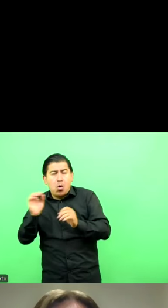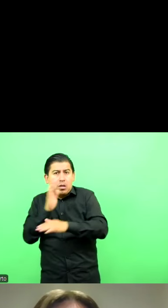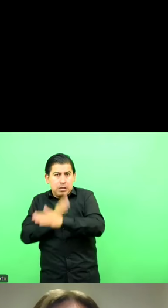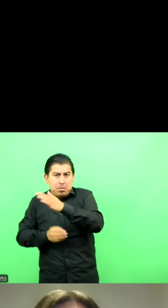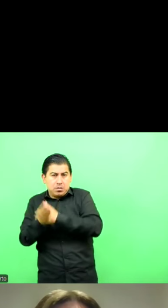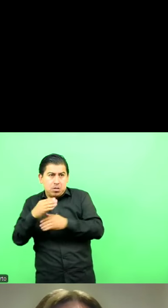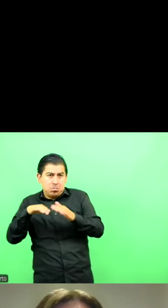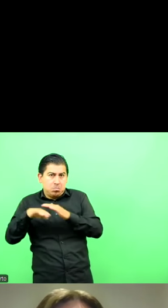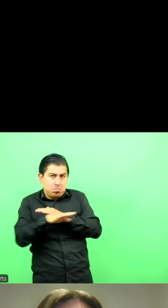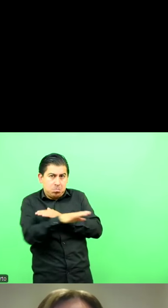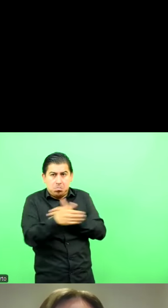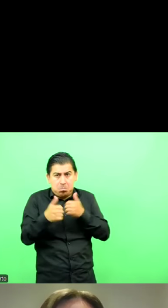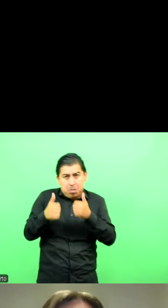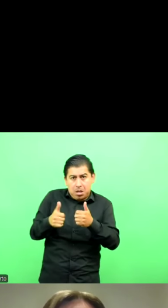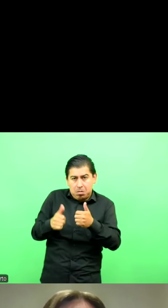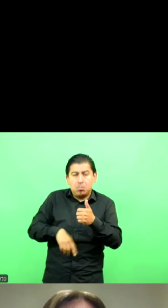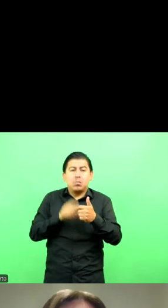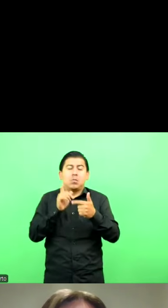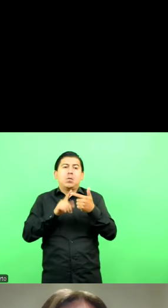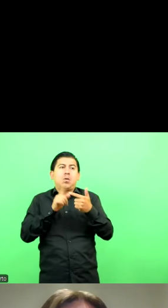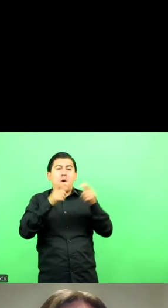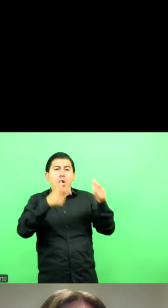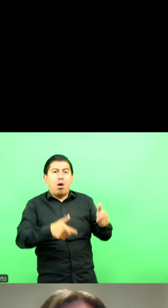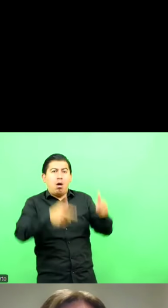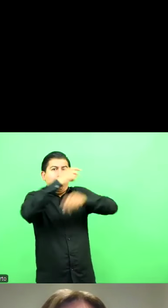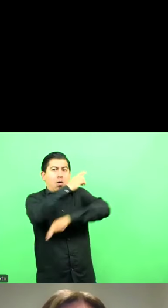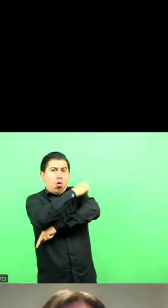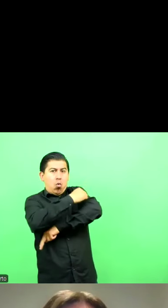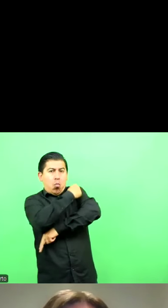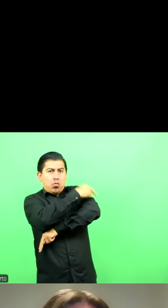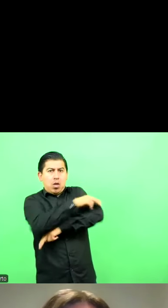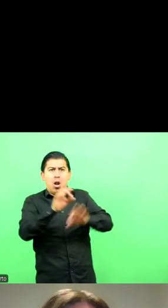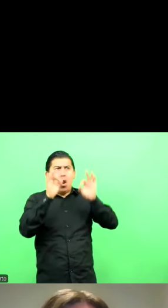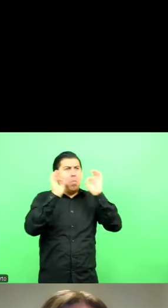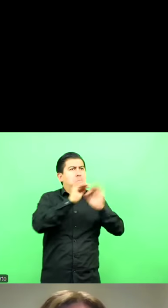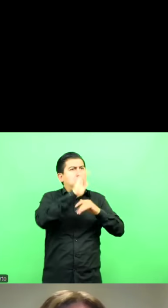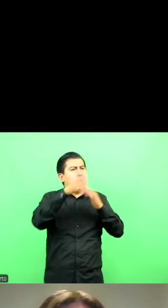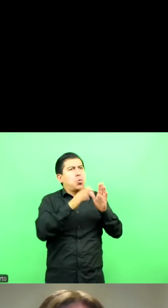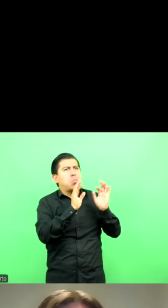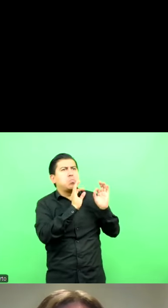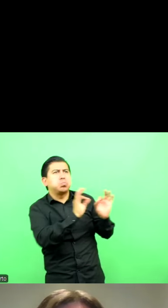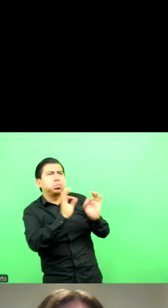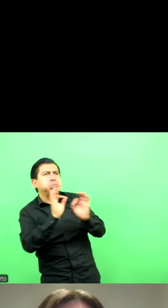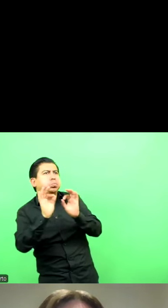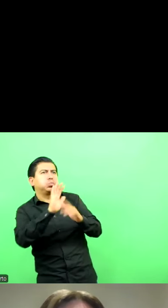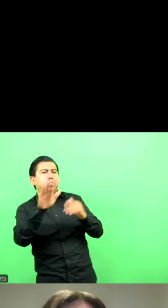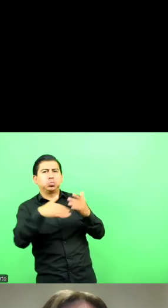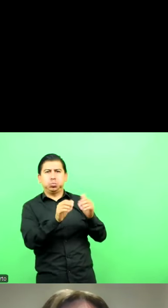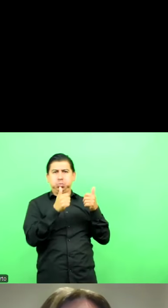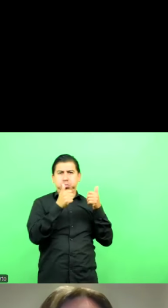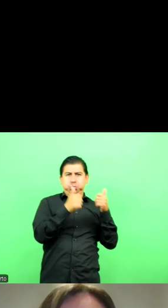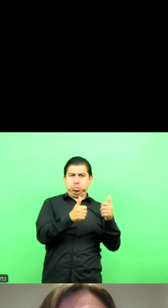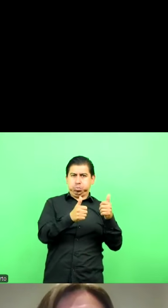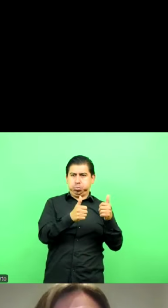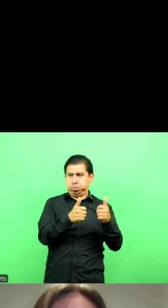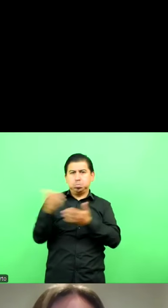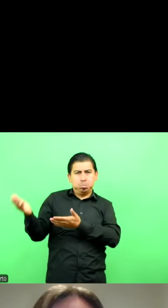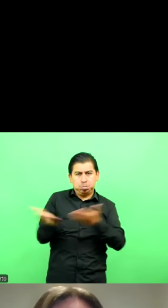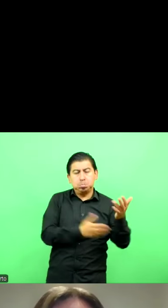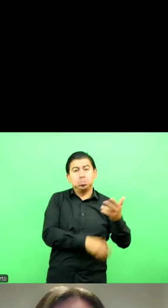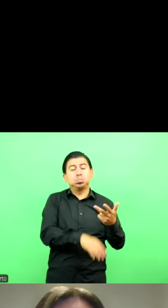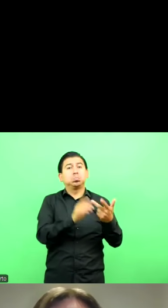provide healthcare services at the doorstep of older persons and people with disabilities. Provision of power backup